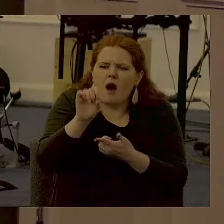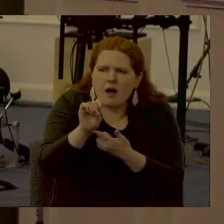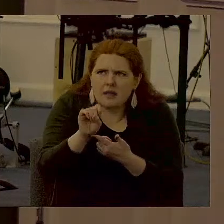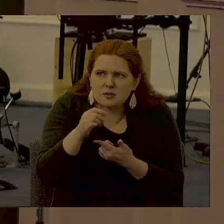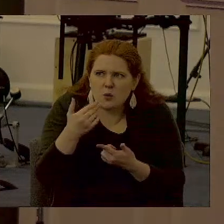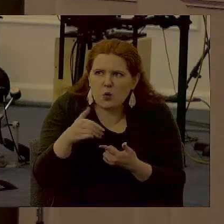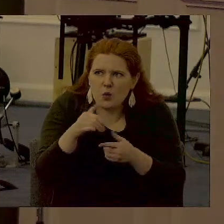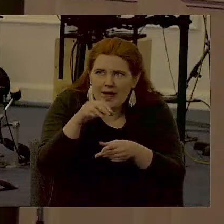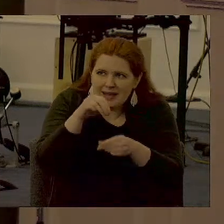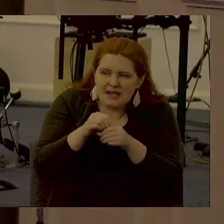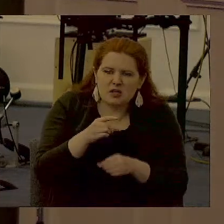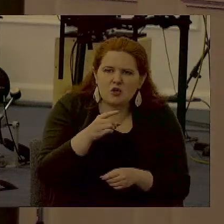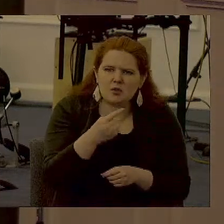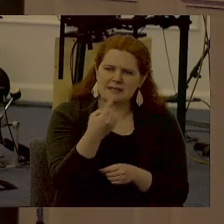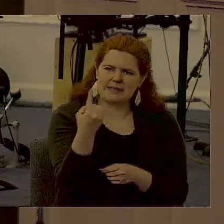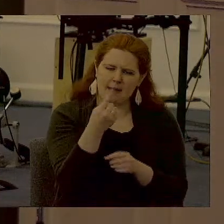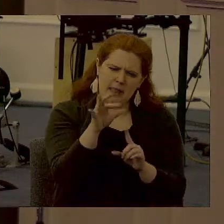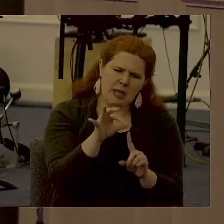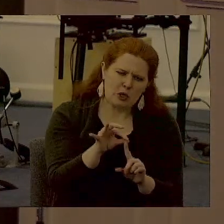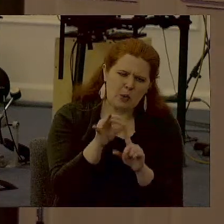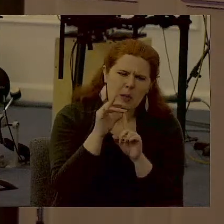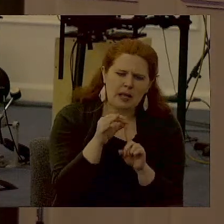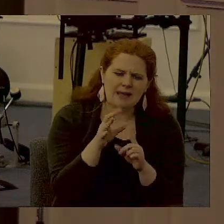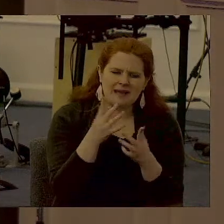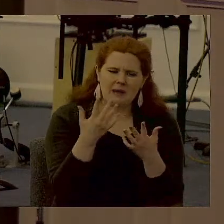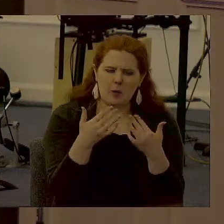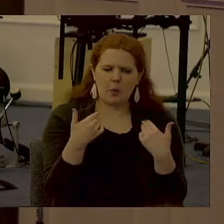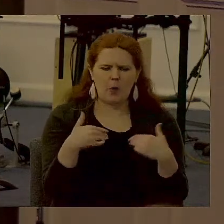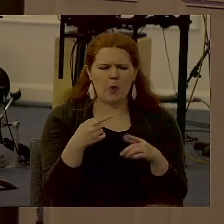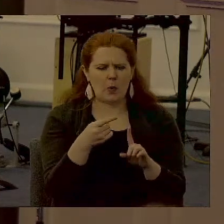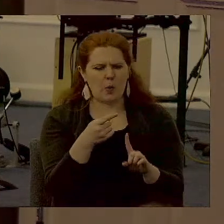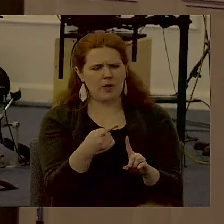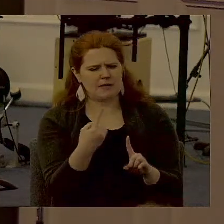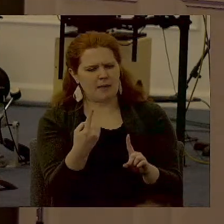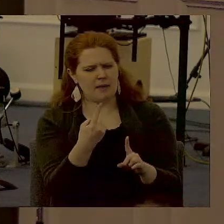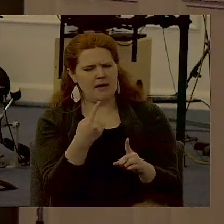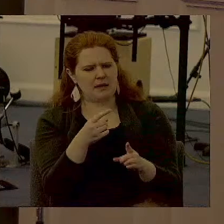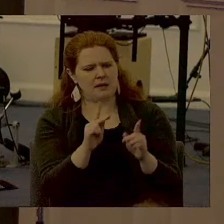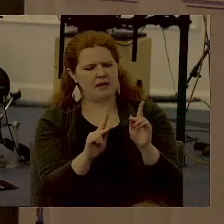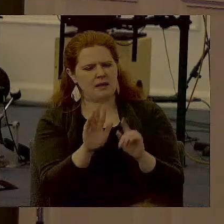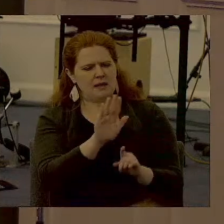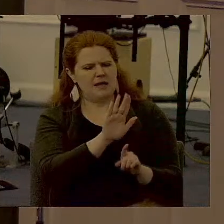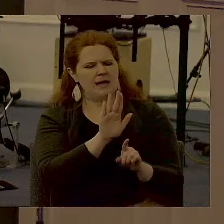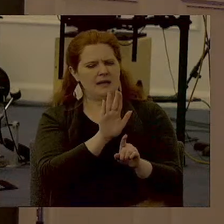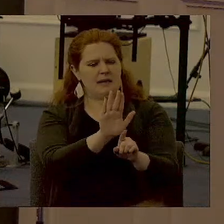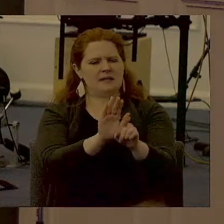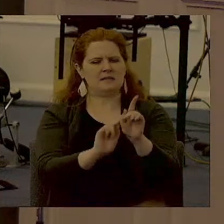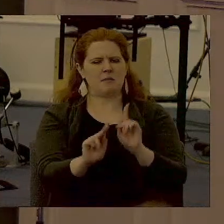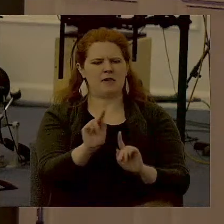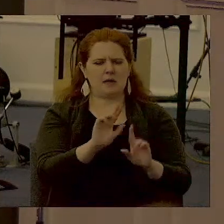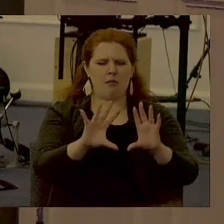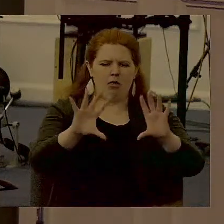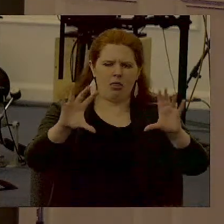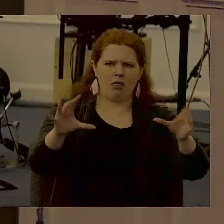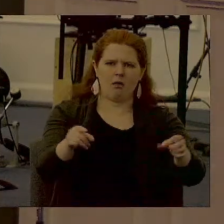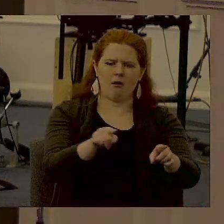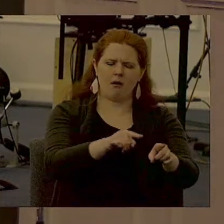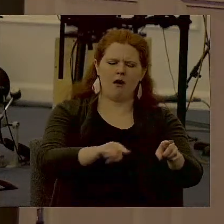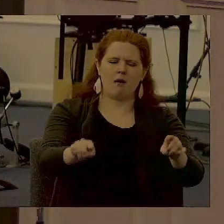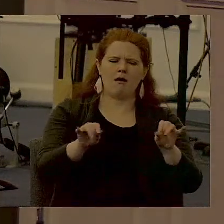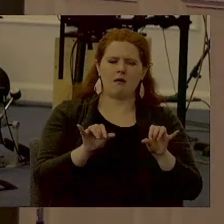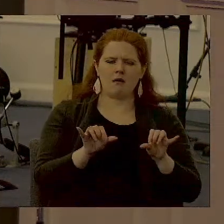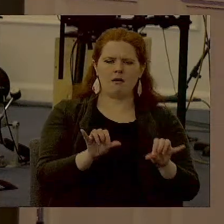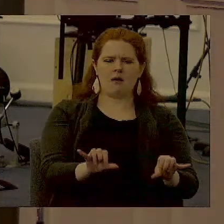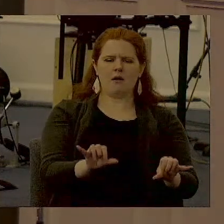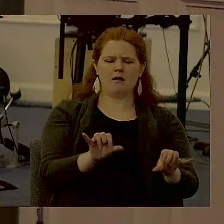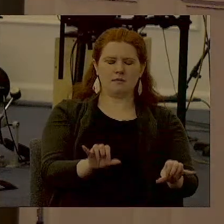you. There is something unique and special about God's people in the book of Daniel. Now, here's the